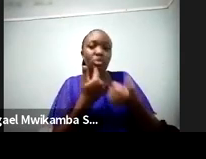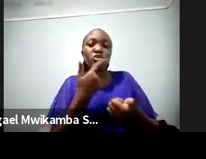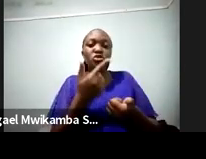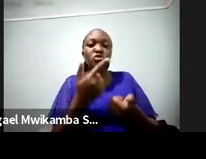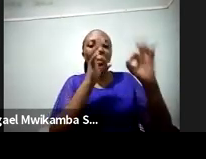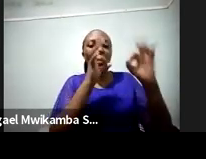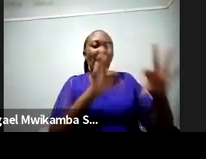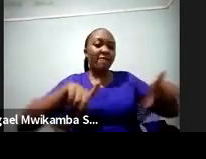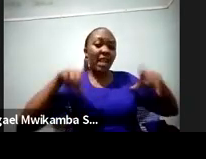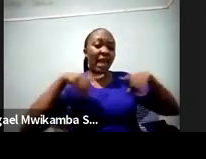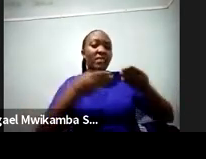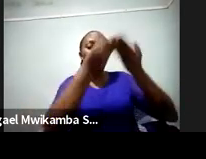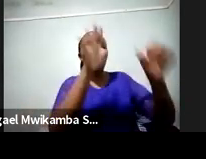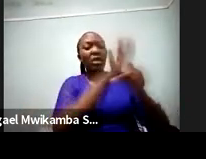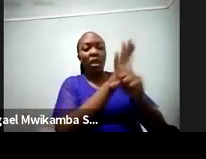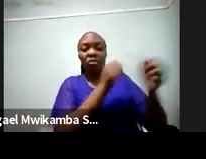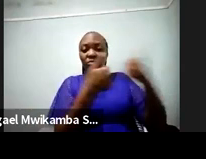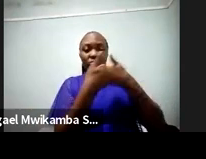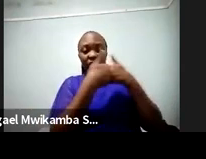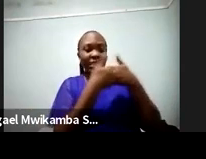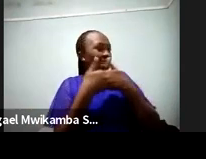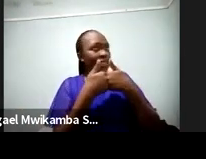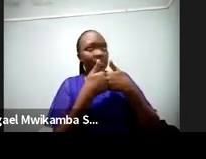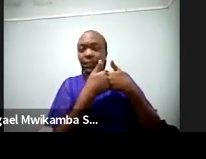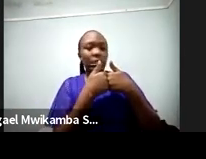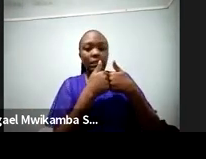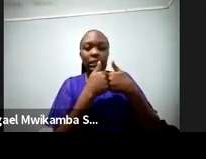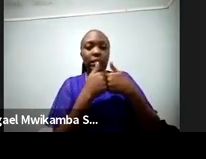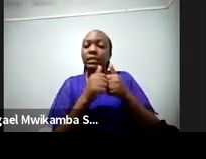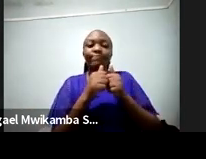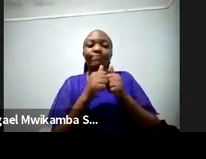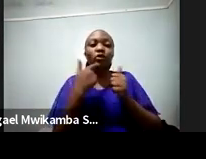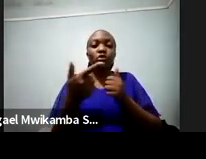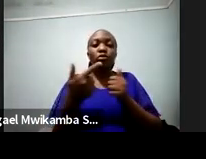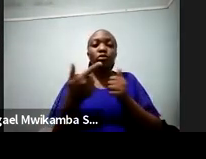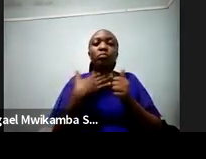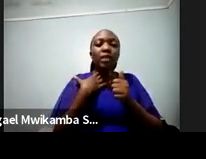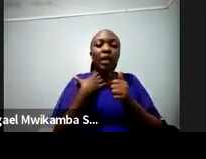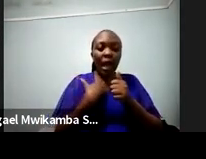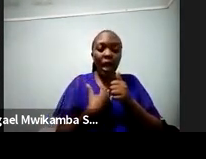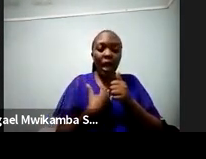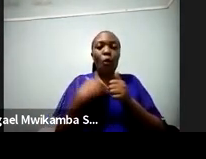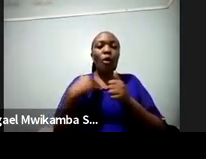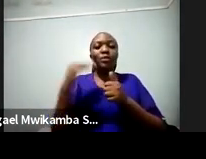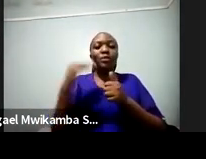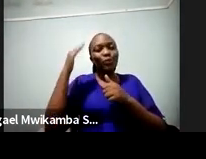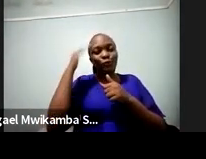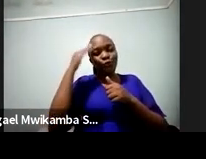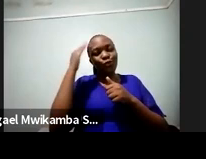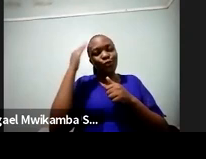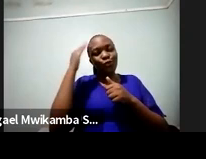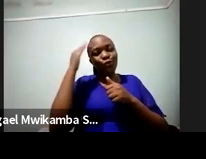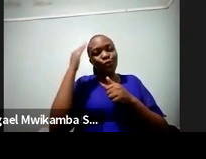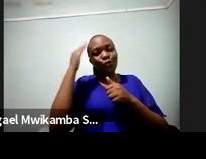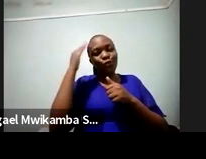along your way, send you have a couple of financial goals. So at this point in time, I wanted to have an idea of what kind of goals do you have? Do you want to